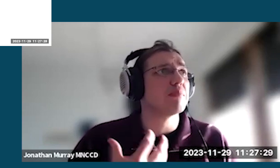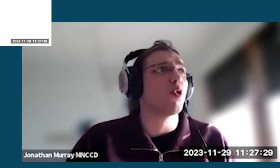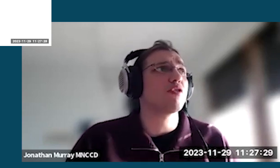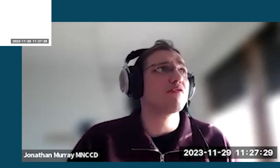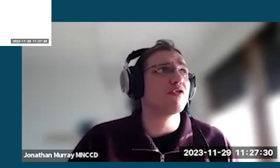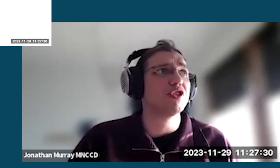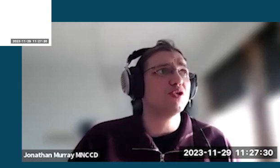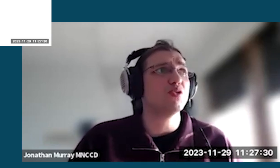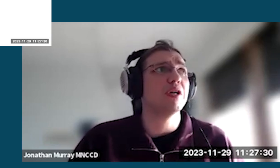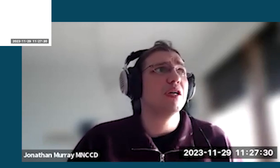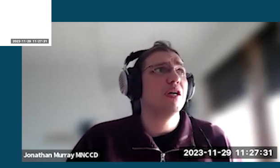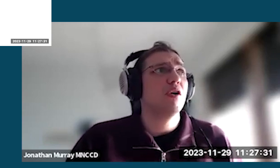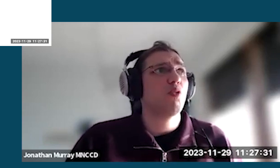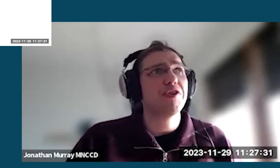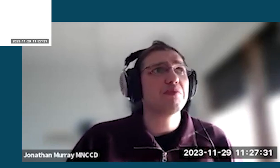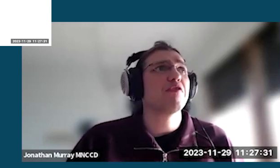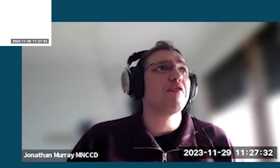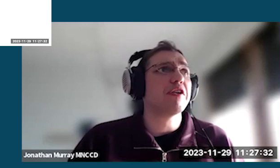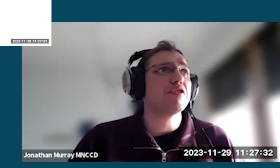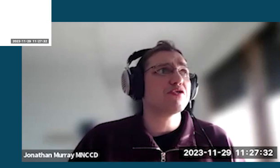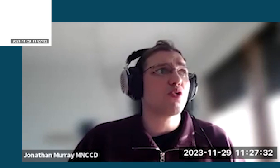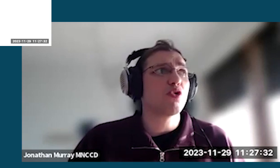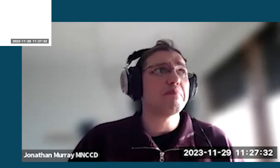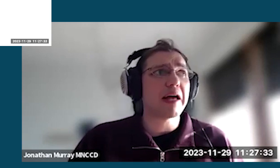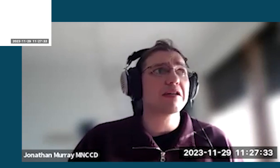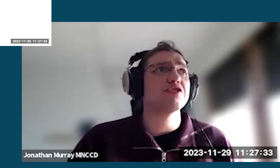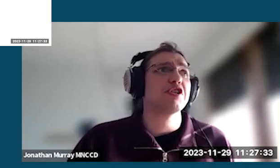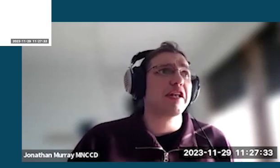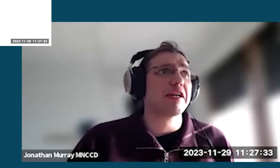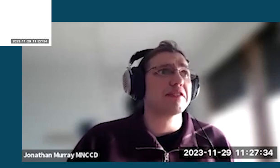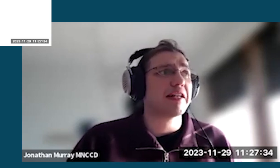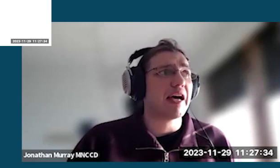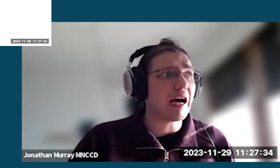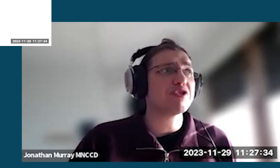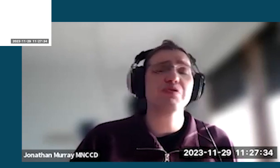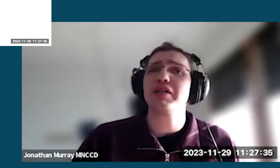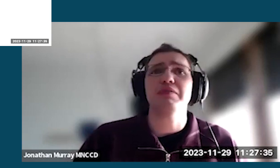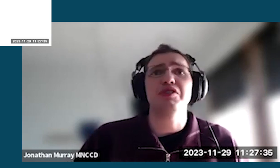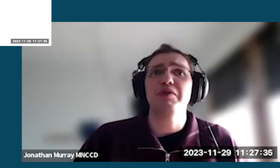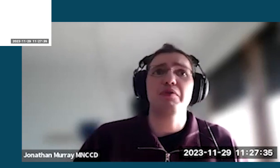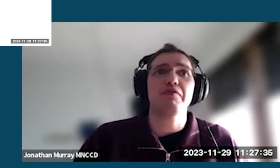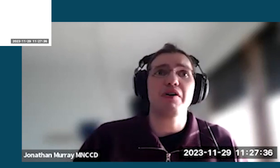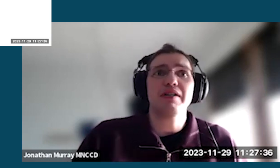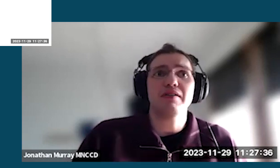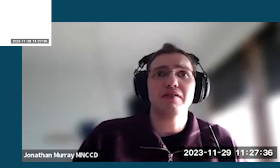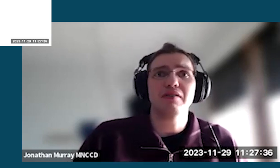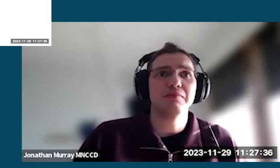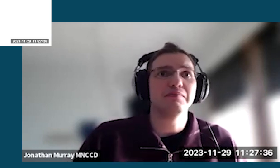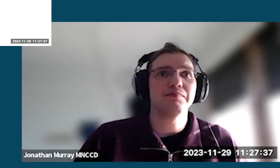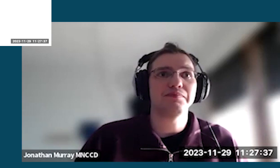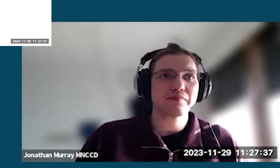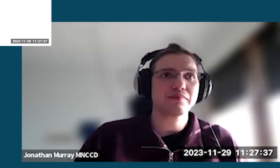are important for you with your providers or in medical settings, and how would you like them to be provided?